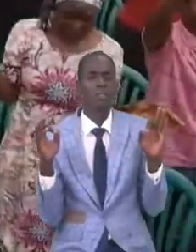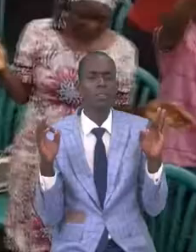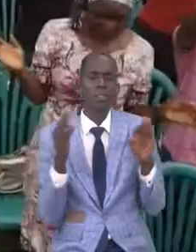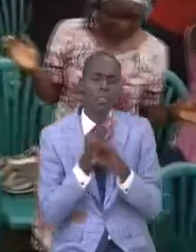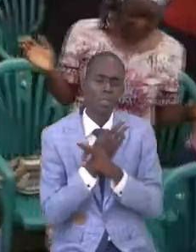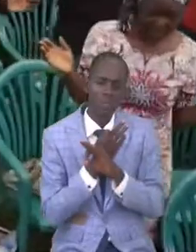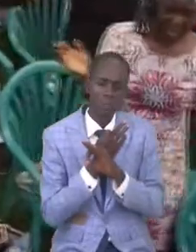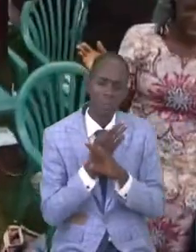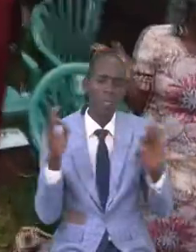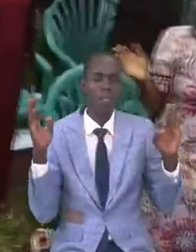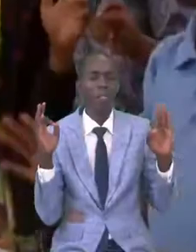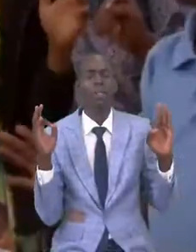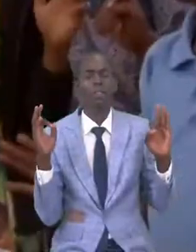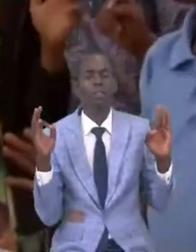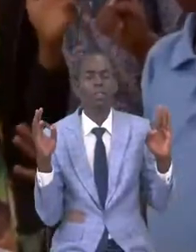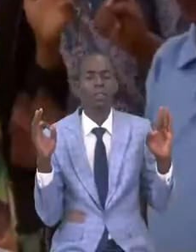Free.